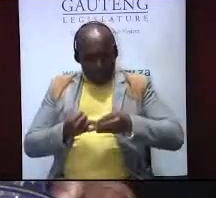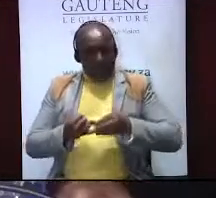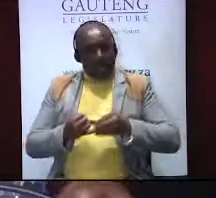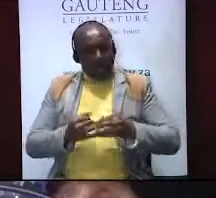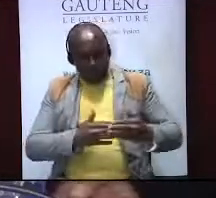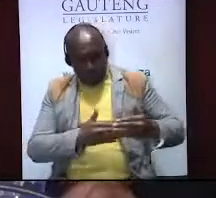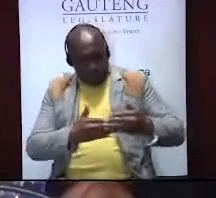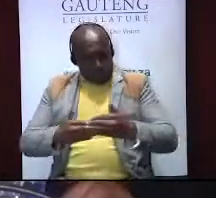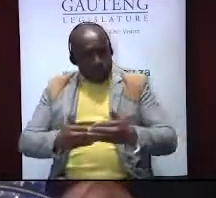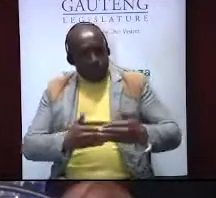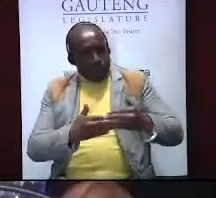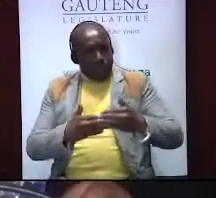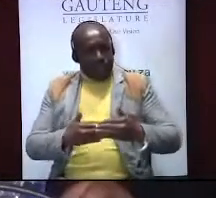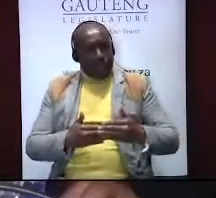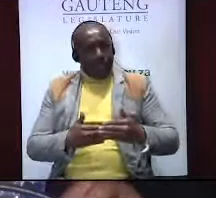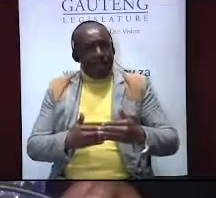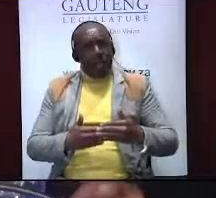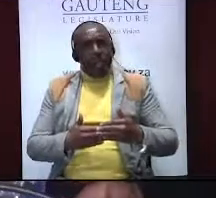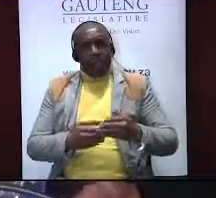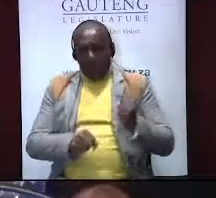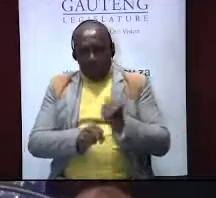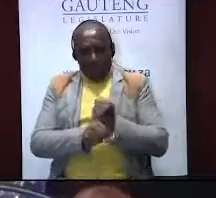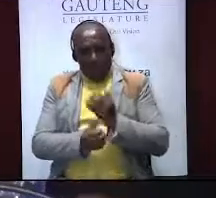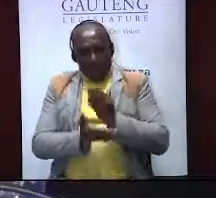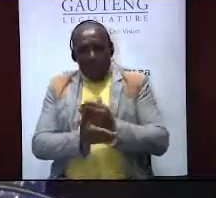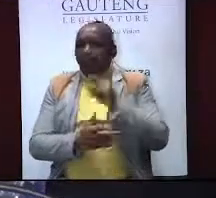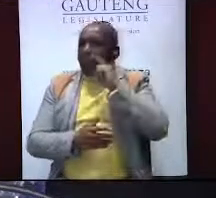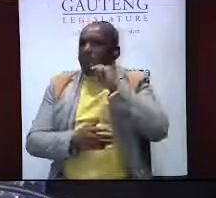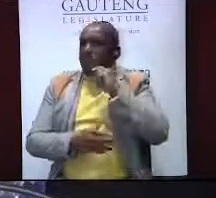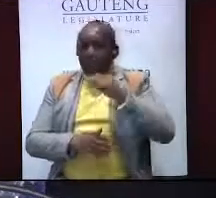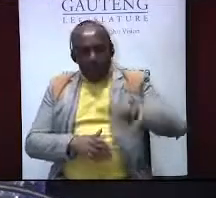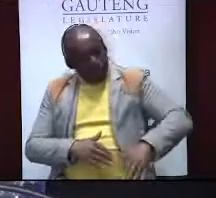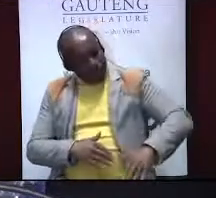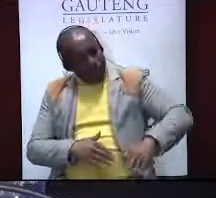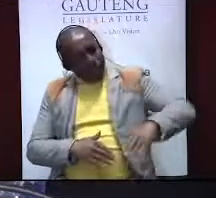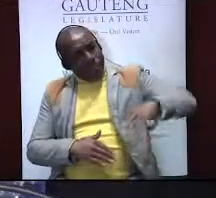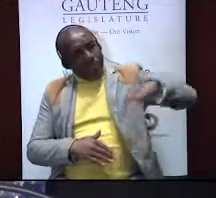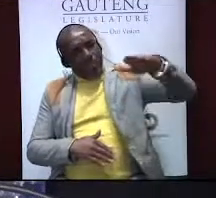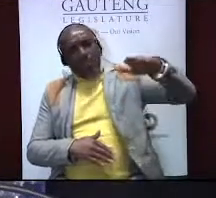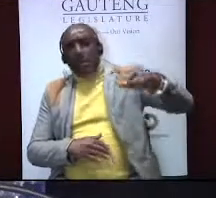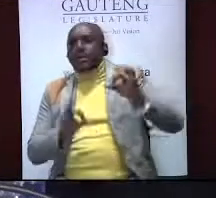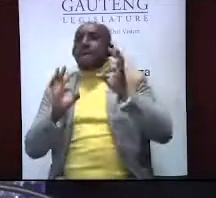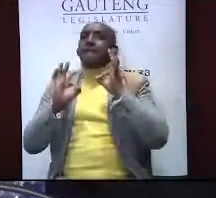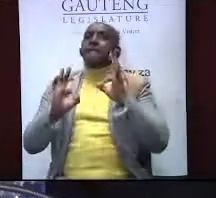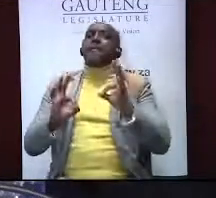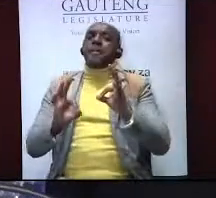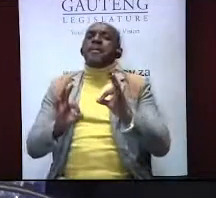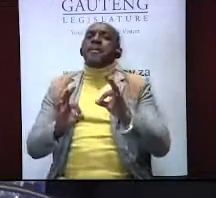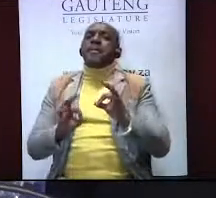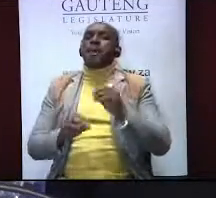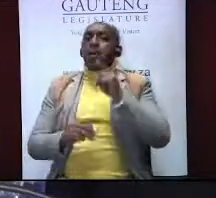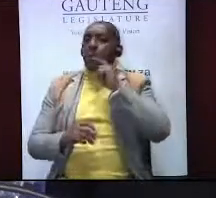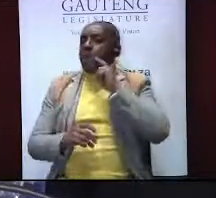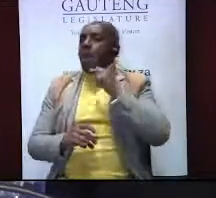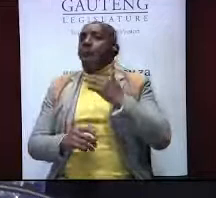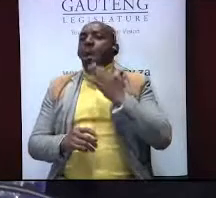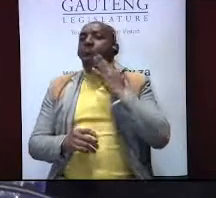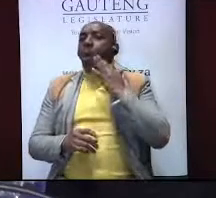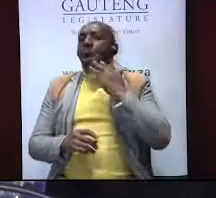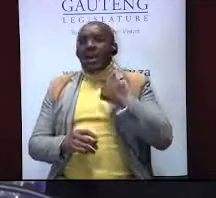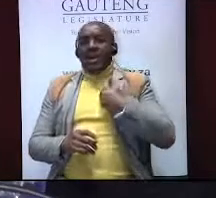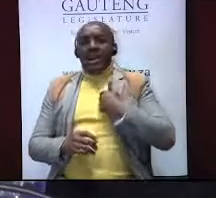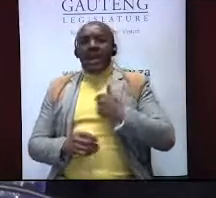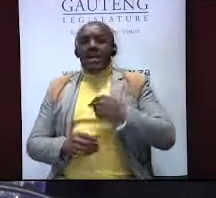to be real men? What are we saying? We conceived them for 9 months. We should